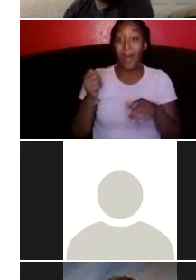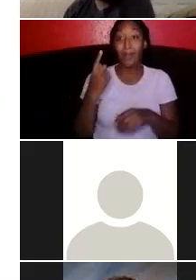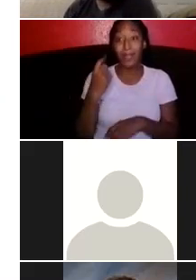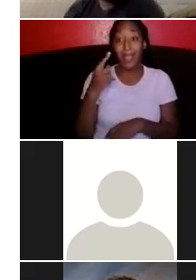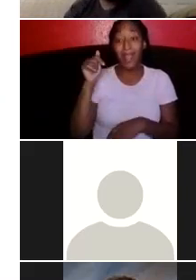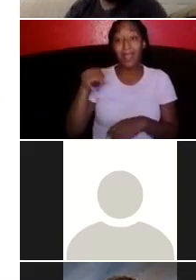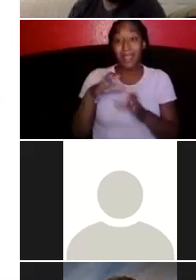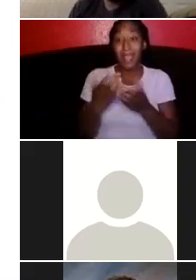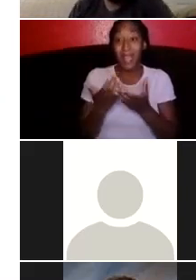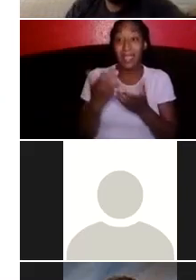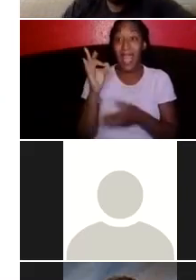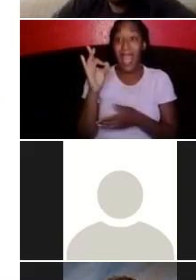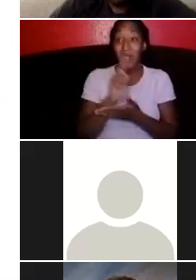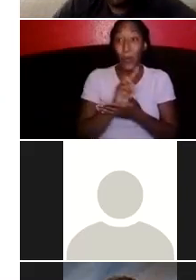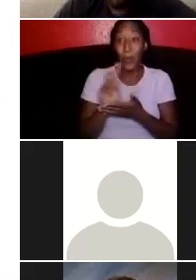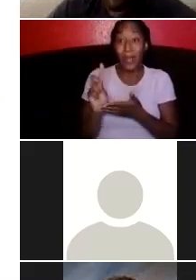But,